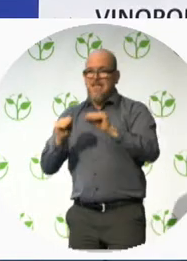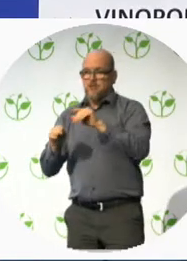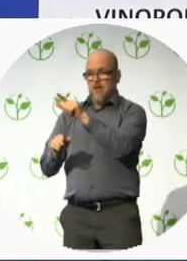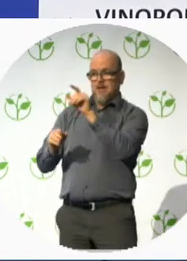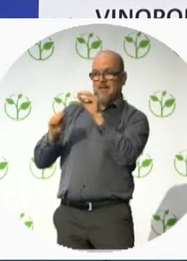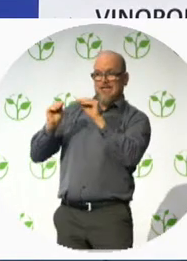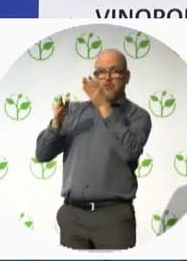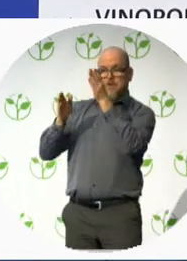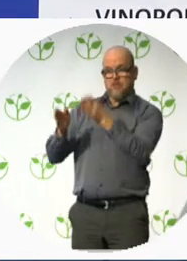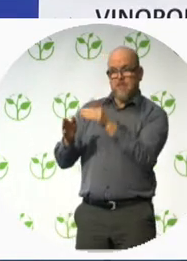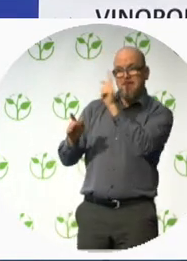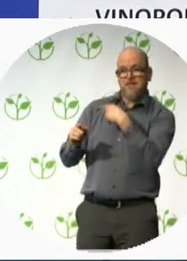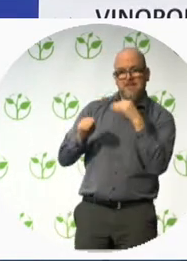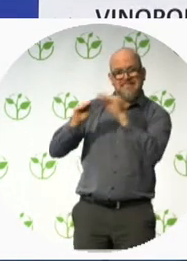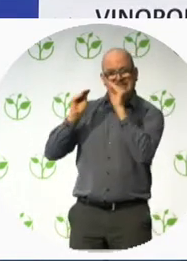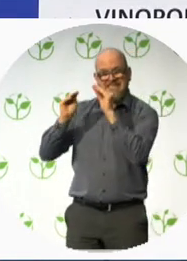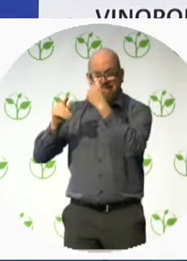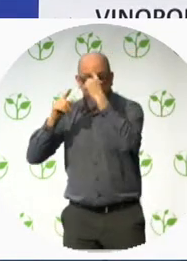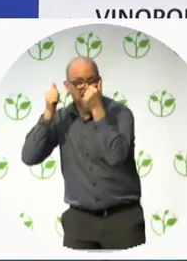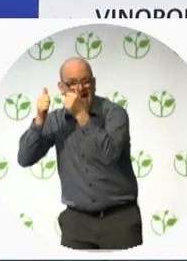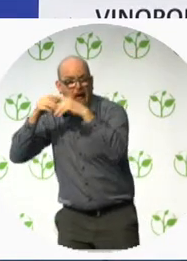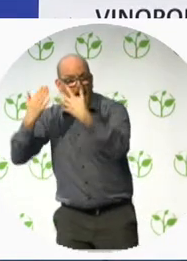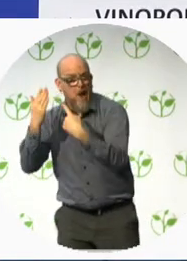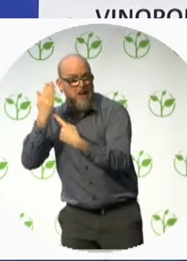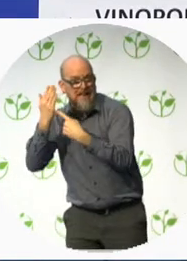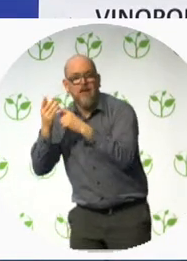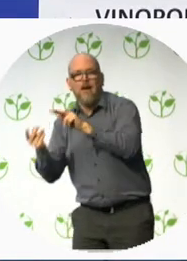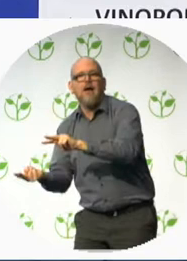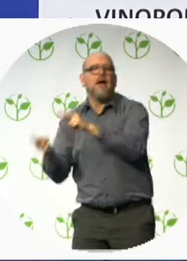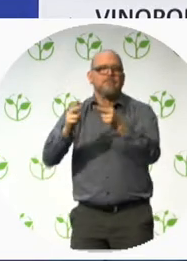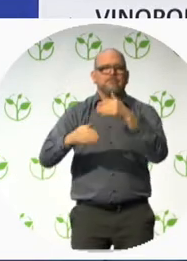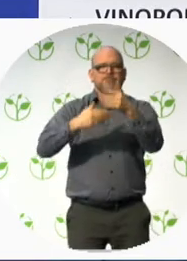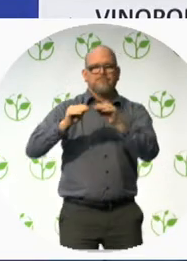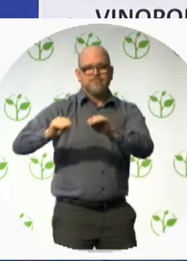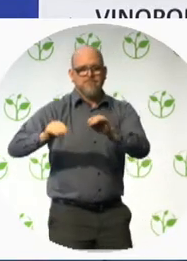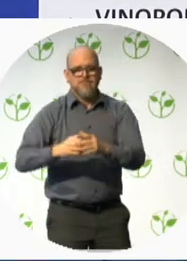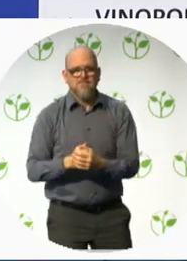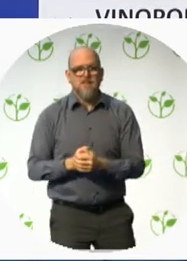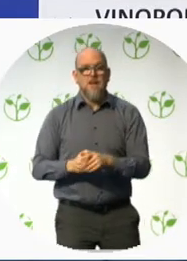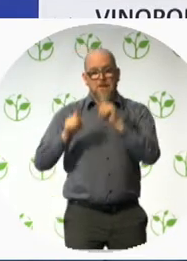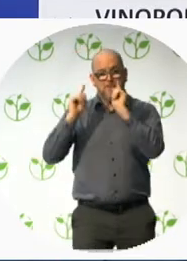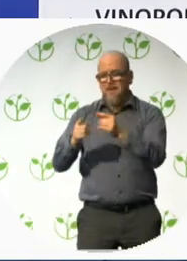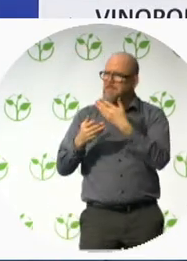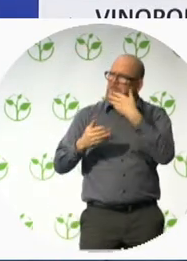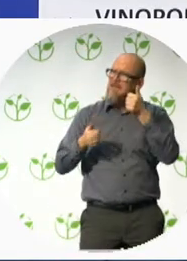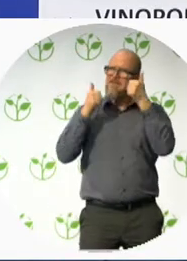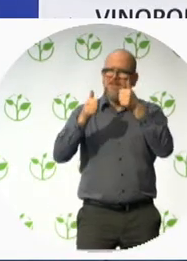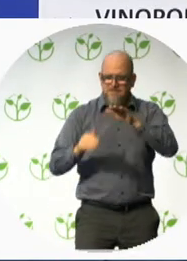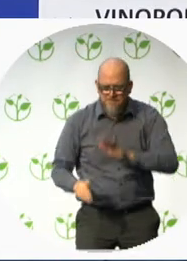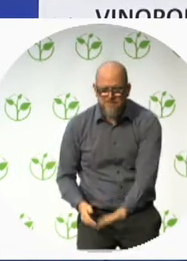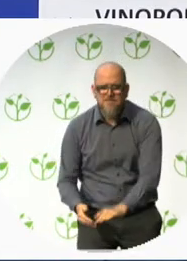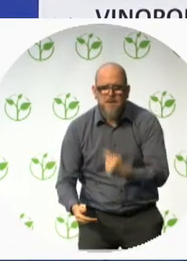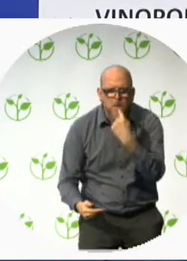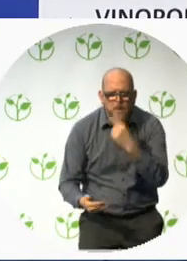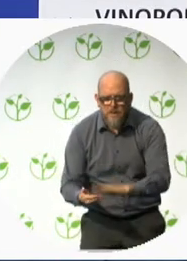deaf children intense, full language stimulation as early as possible. What we were seeing